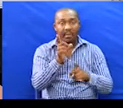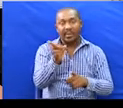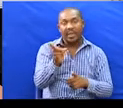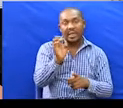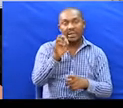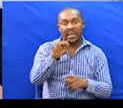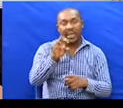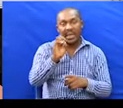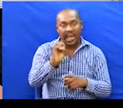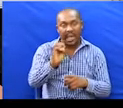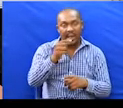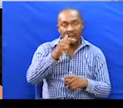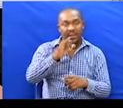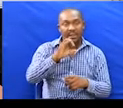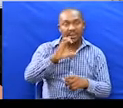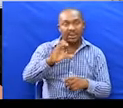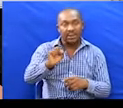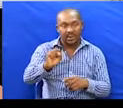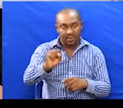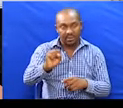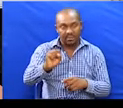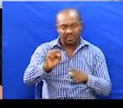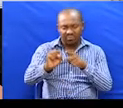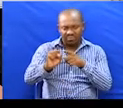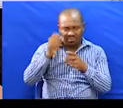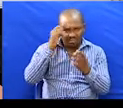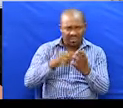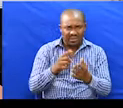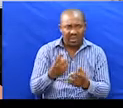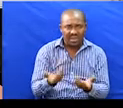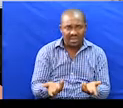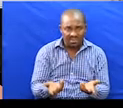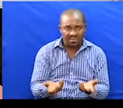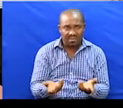What do you understand by the term genetics?